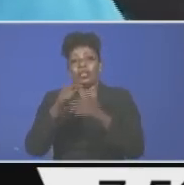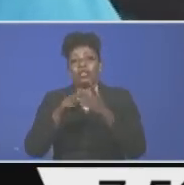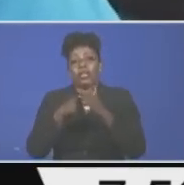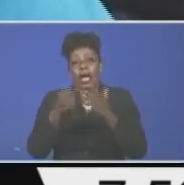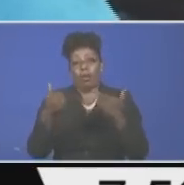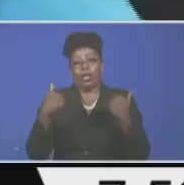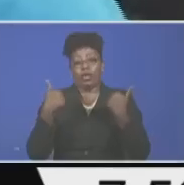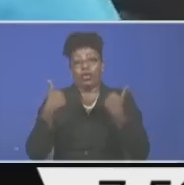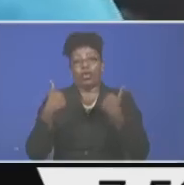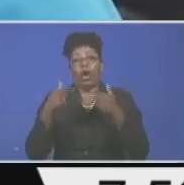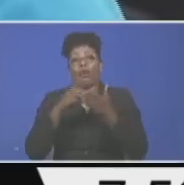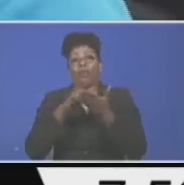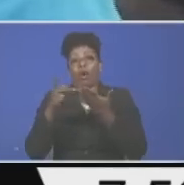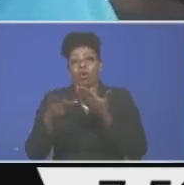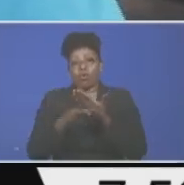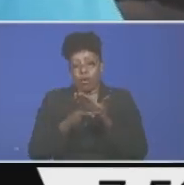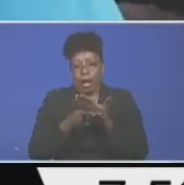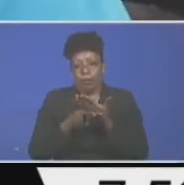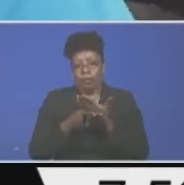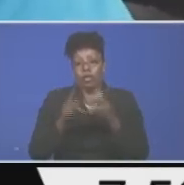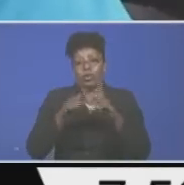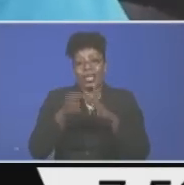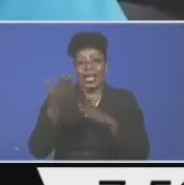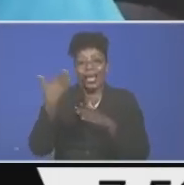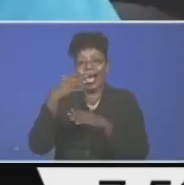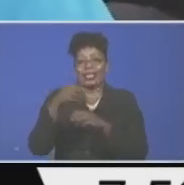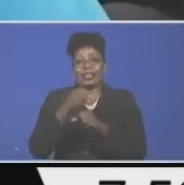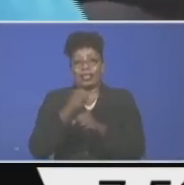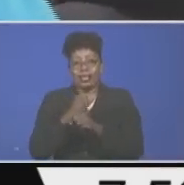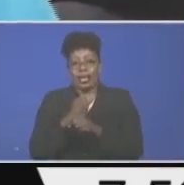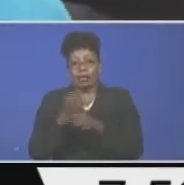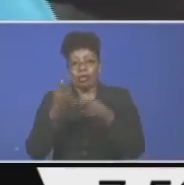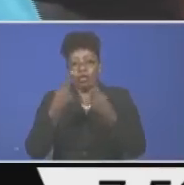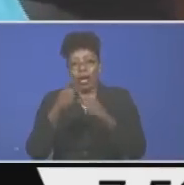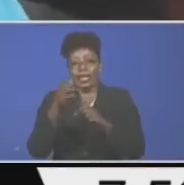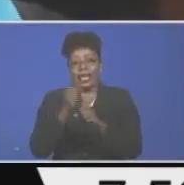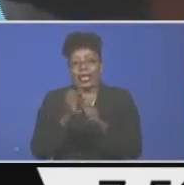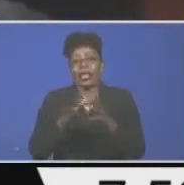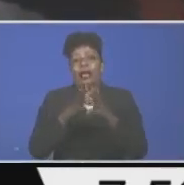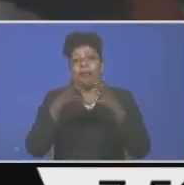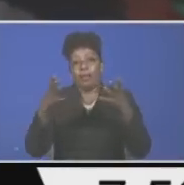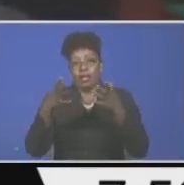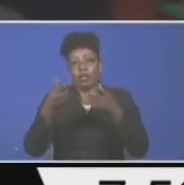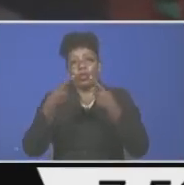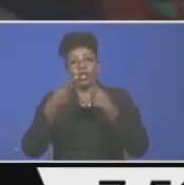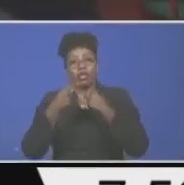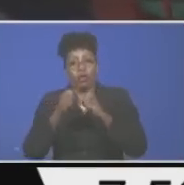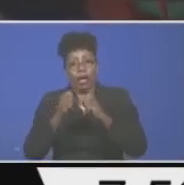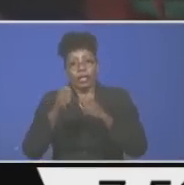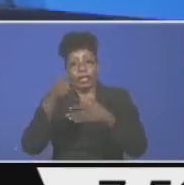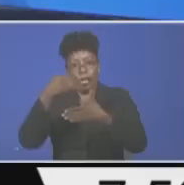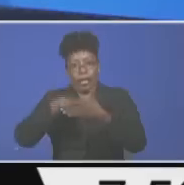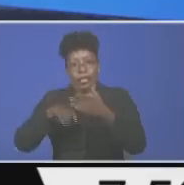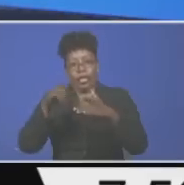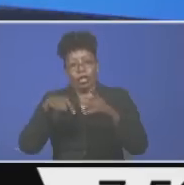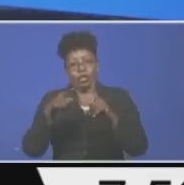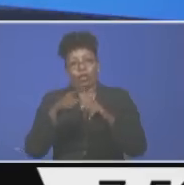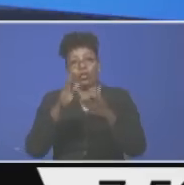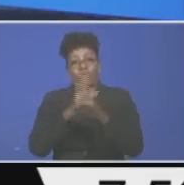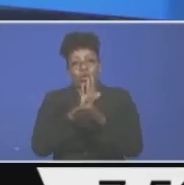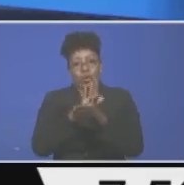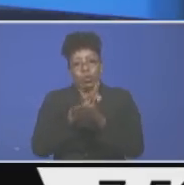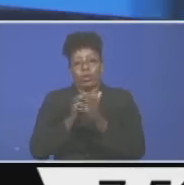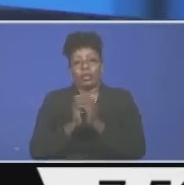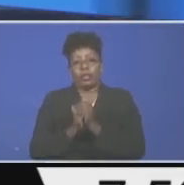youth program. And we done started it actually last year, but we're trying to get it bigger so we can try and even venture into the schools.